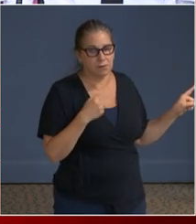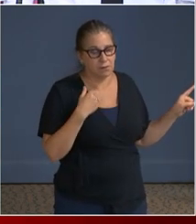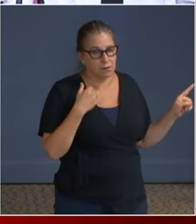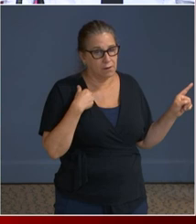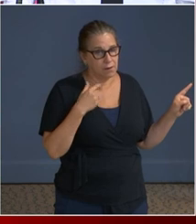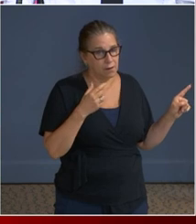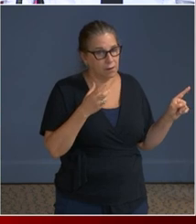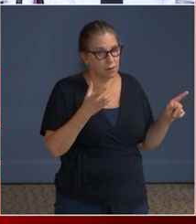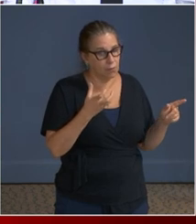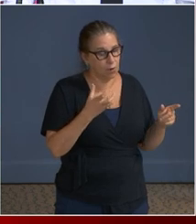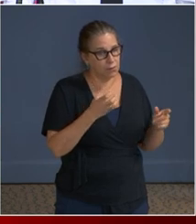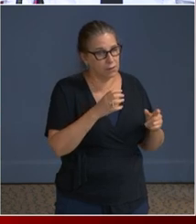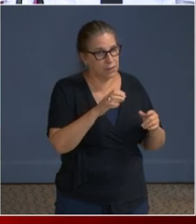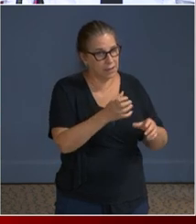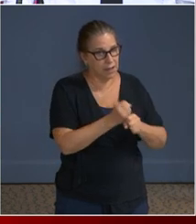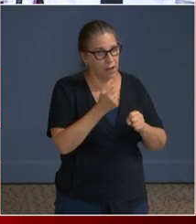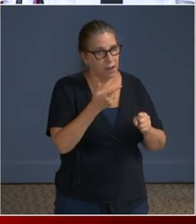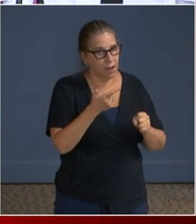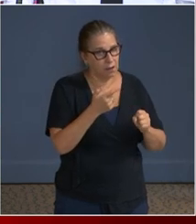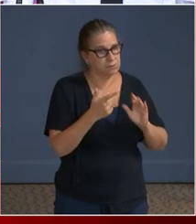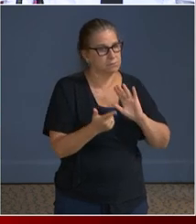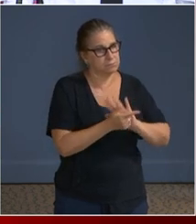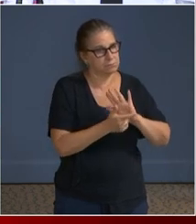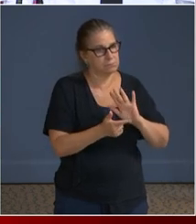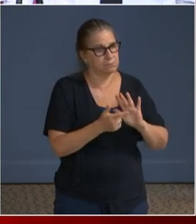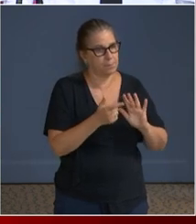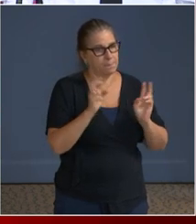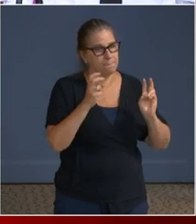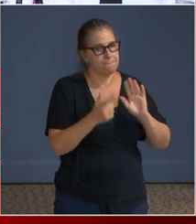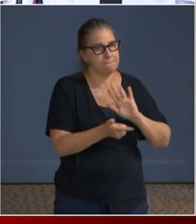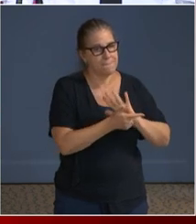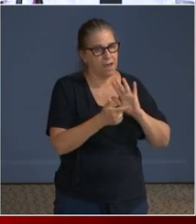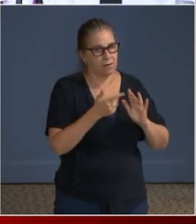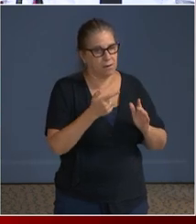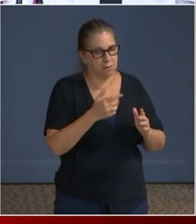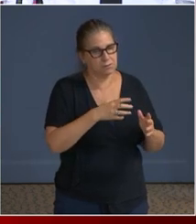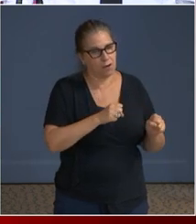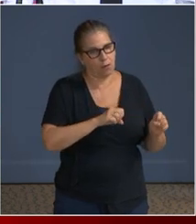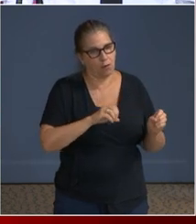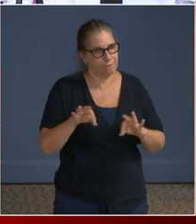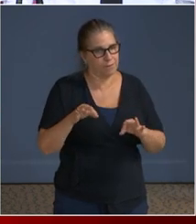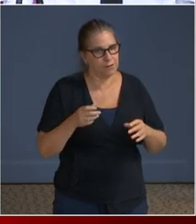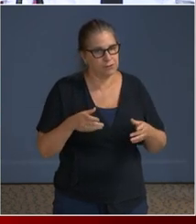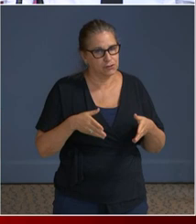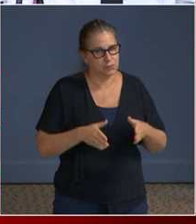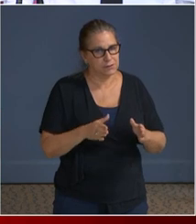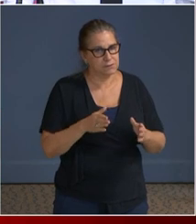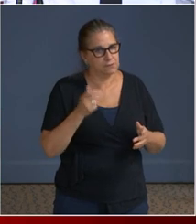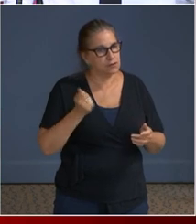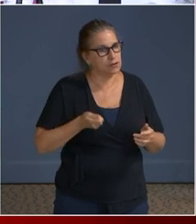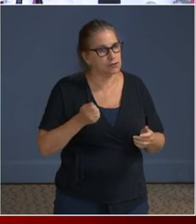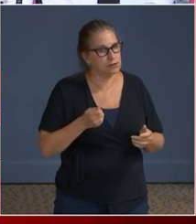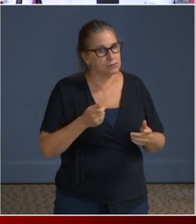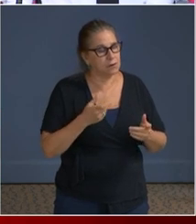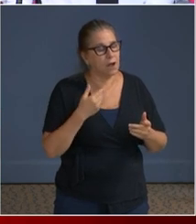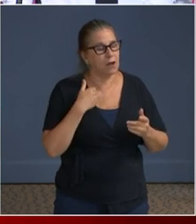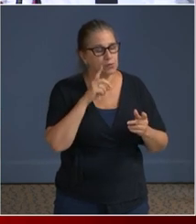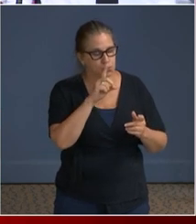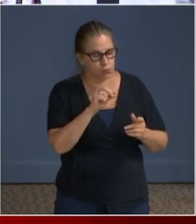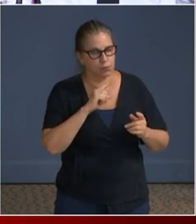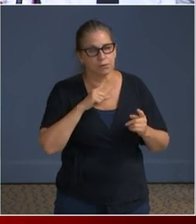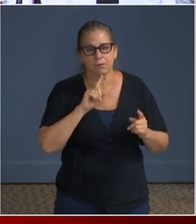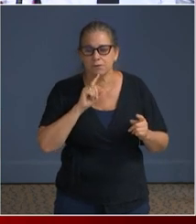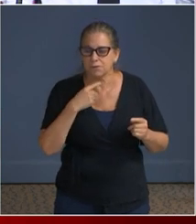streets. We've heard family members talk about judges even letting people fire firearms, as yourself. But is there any new plan to address these illegal guns on the